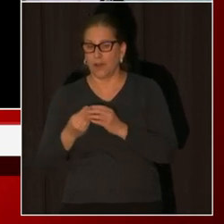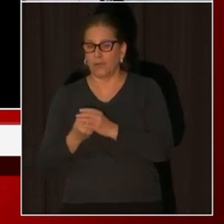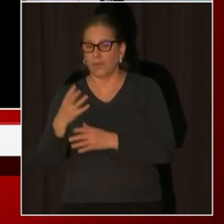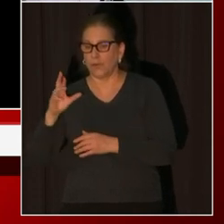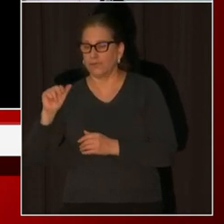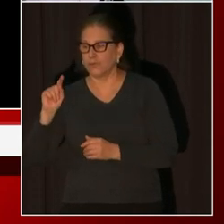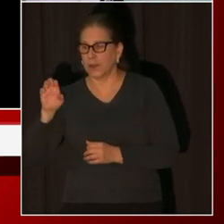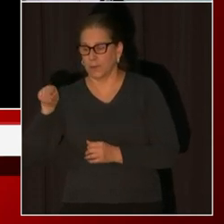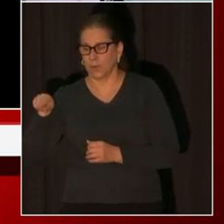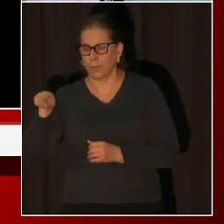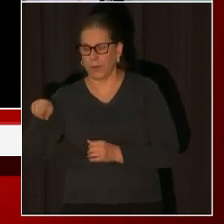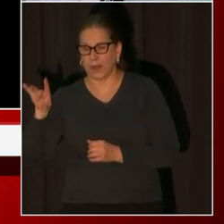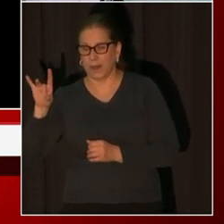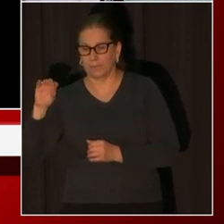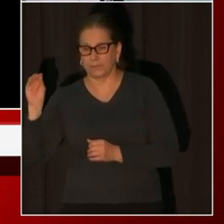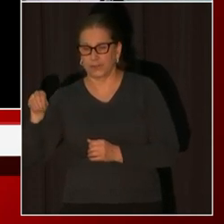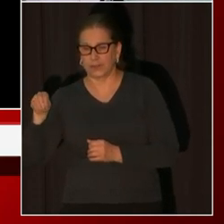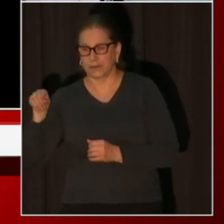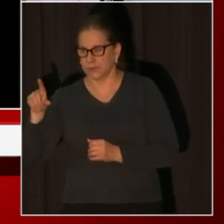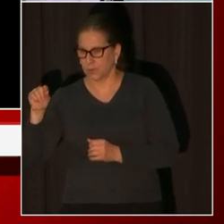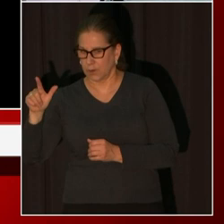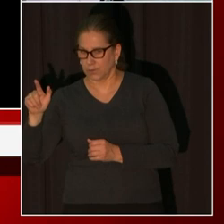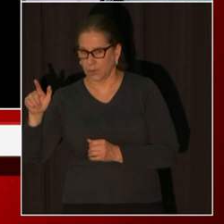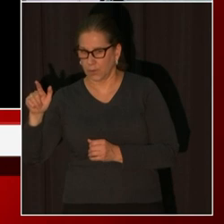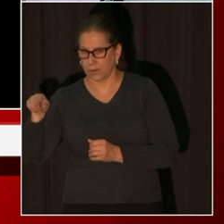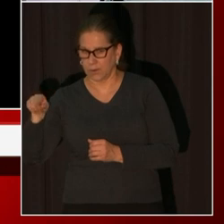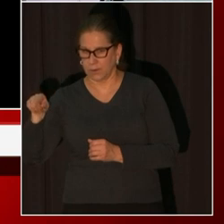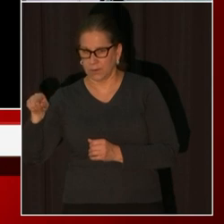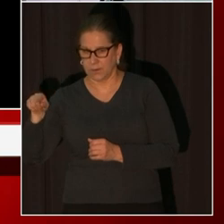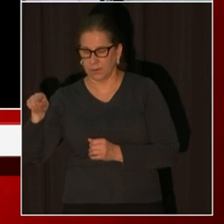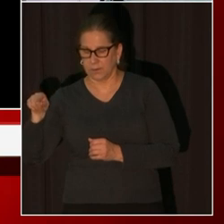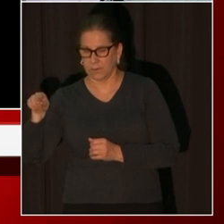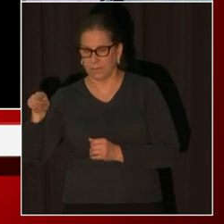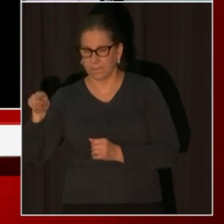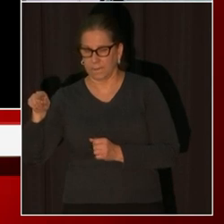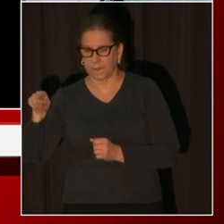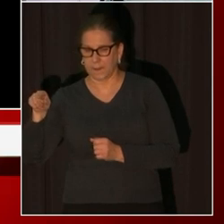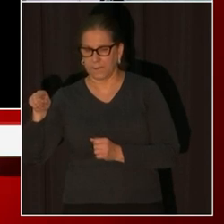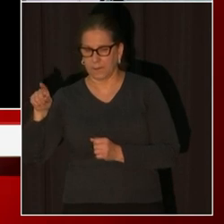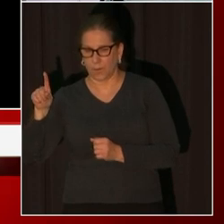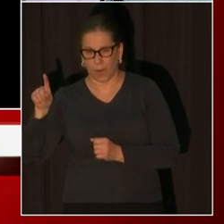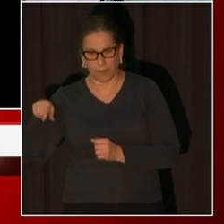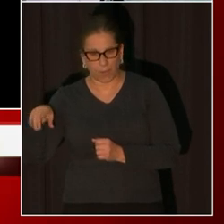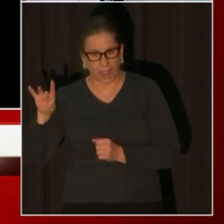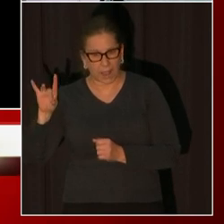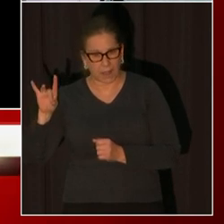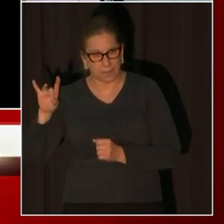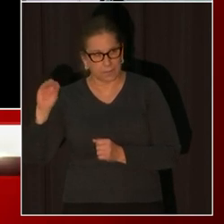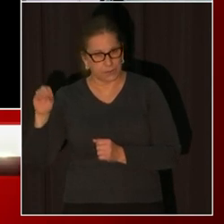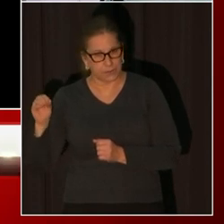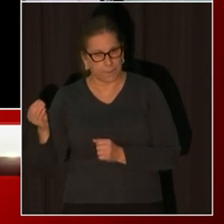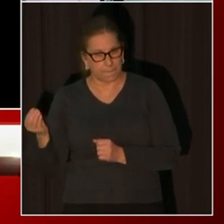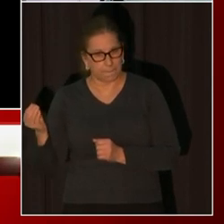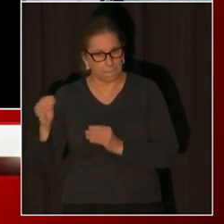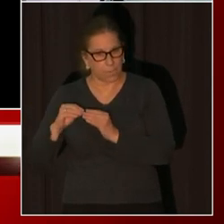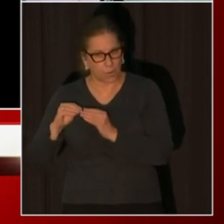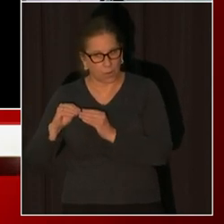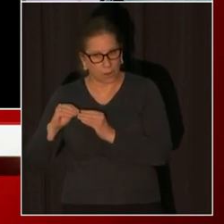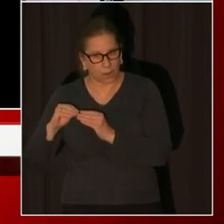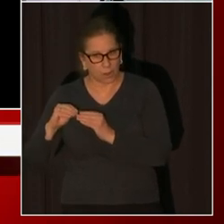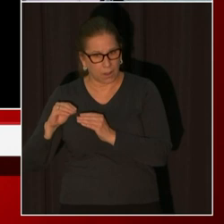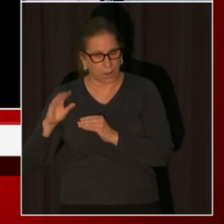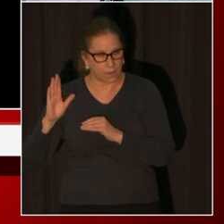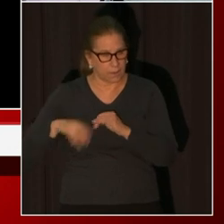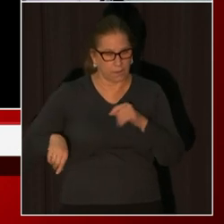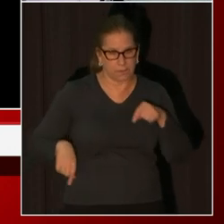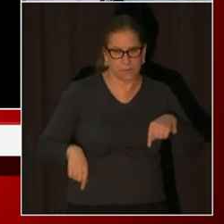2021 budget is 1.8% higher than what the fiscal year 20 revised budget will be. And that just gives you a